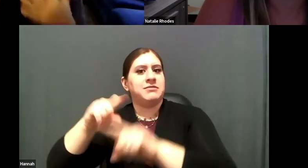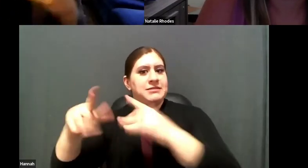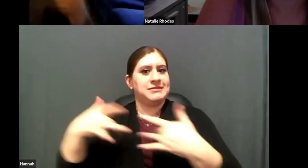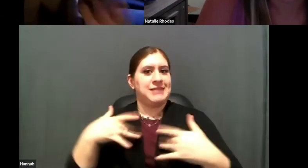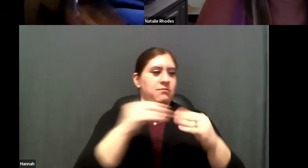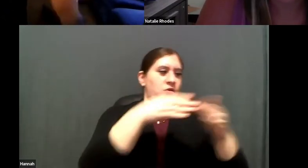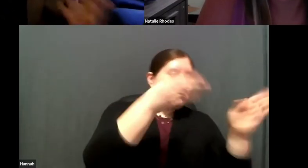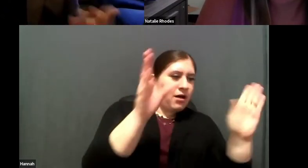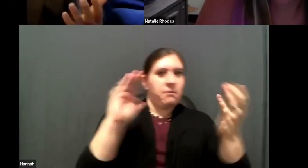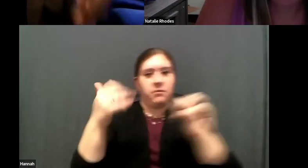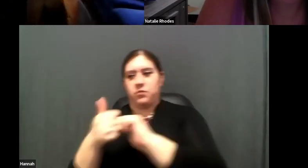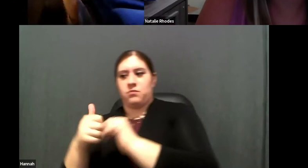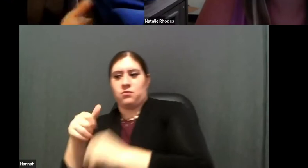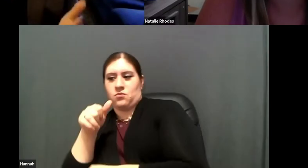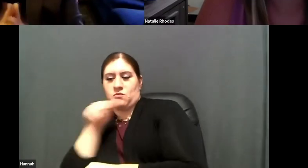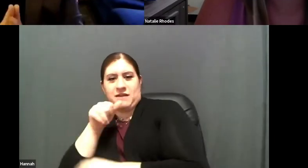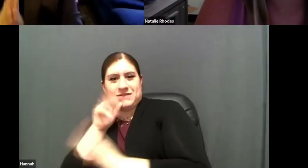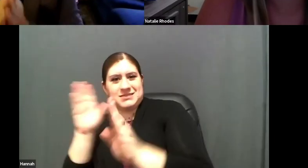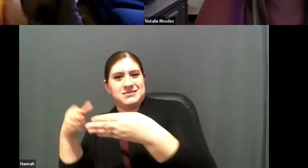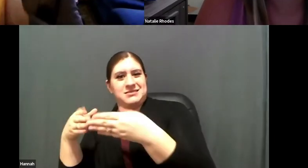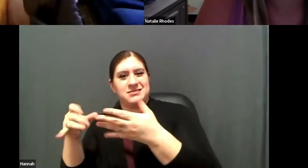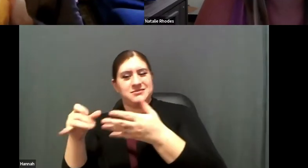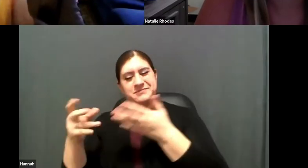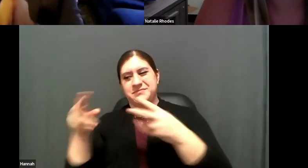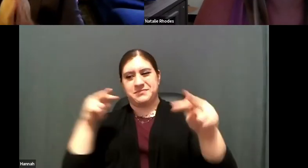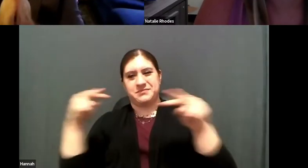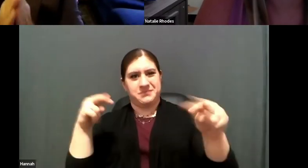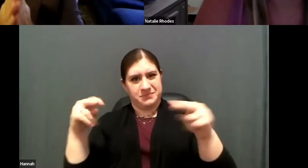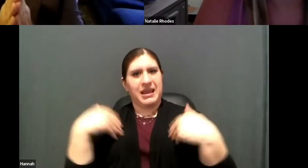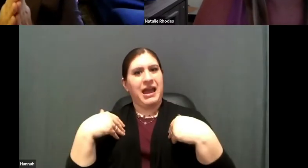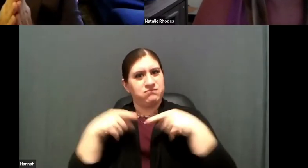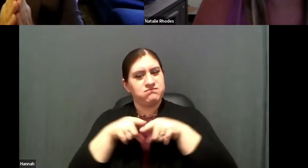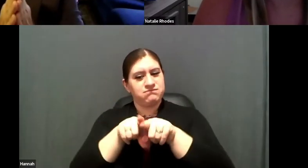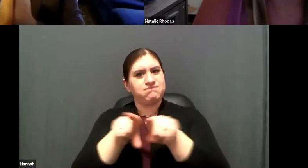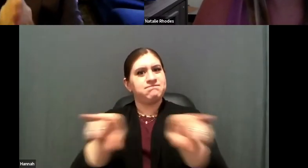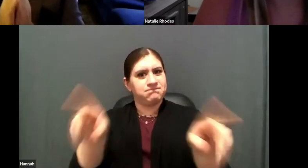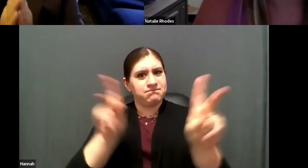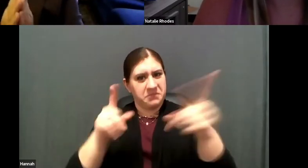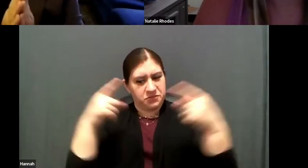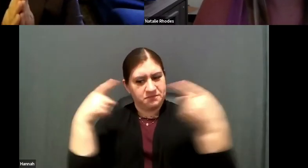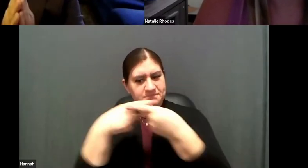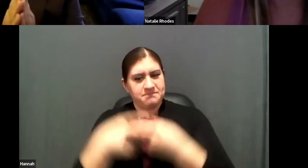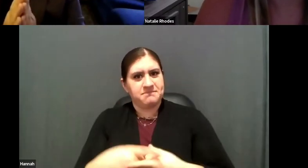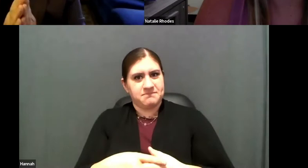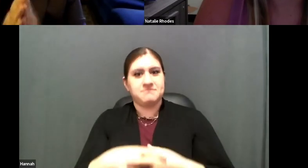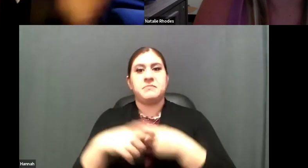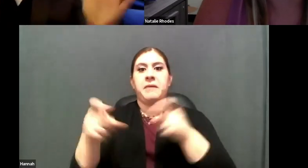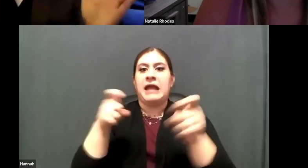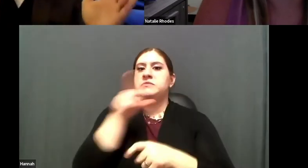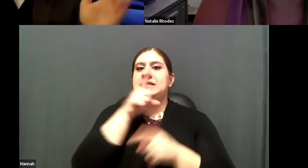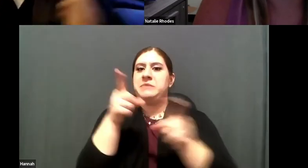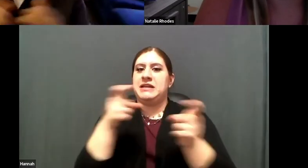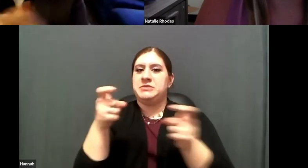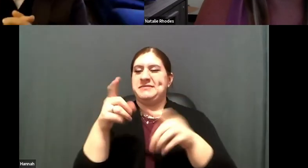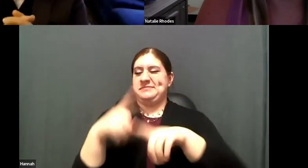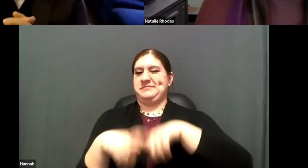So when you look at it, there is a split out there. Management is management. It doesn't matter